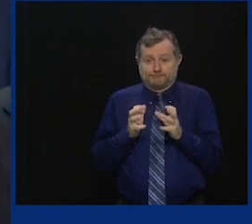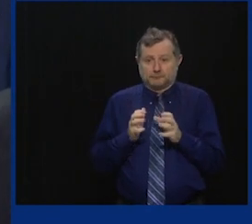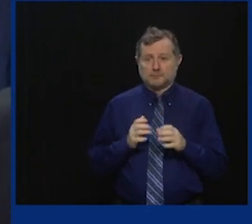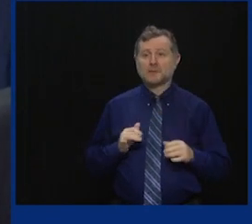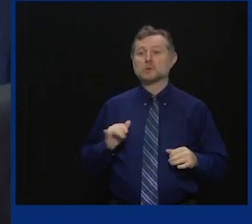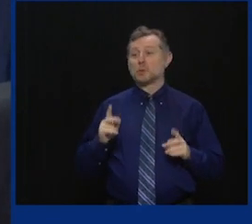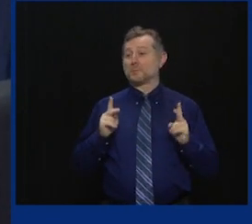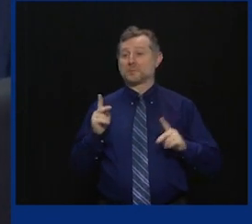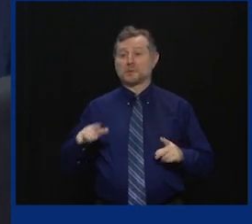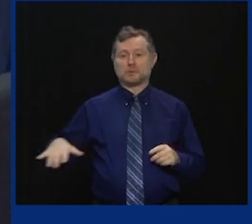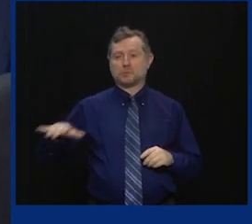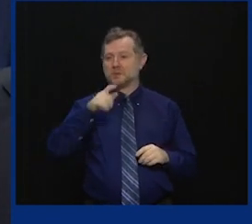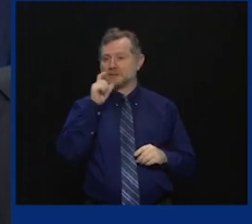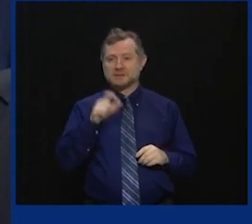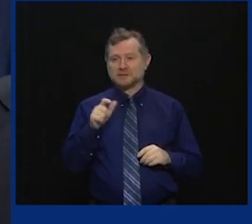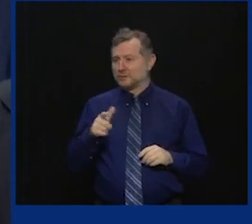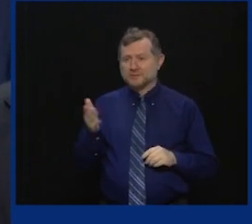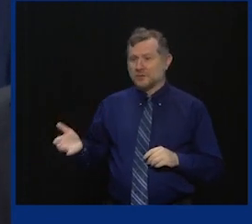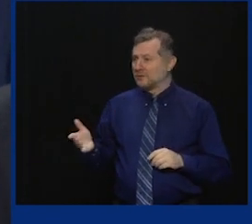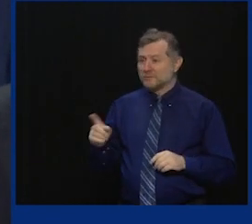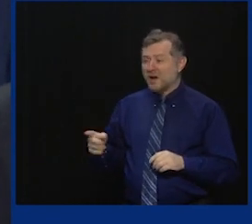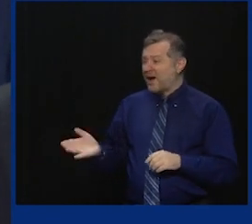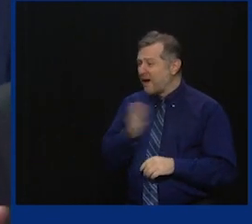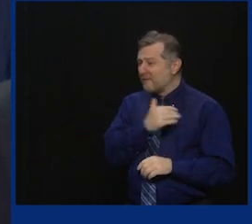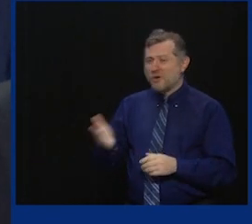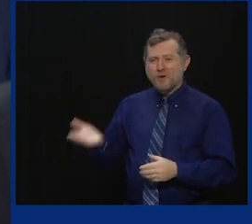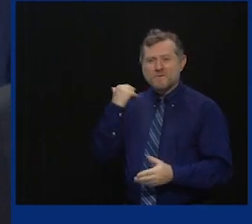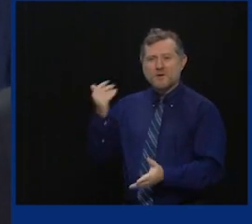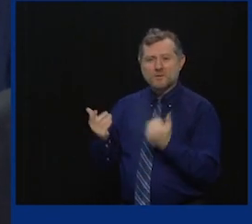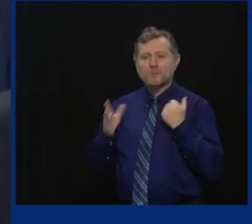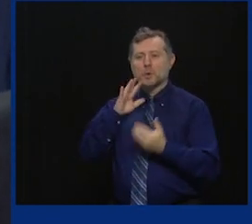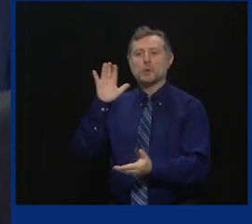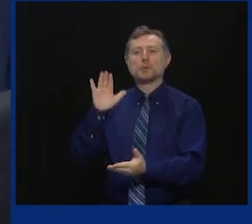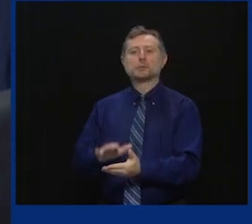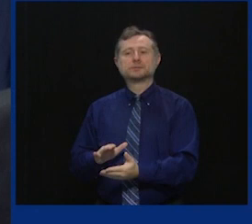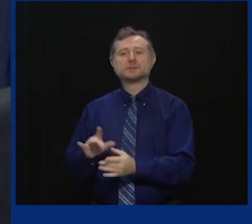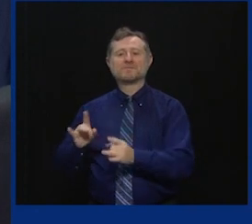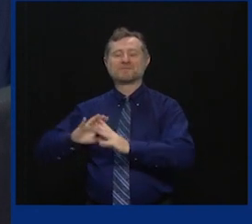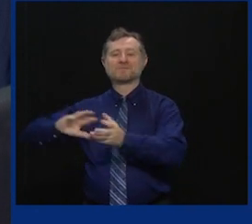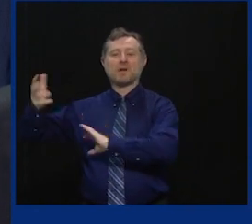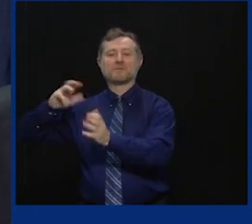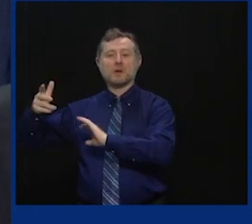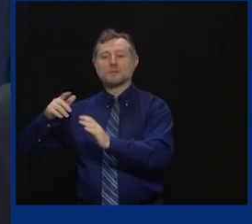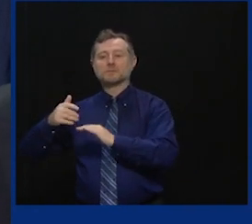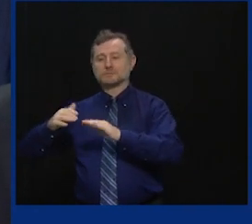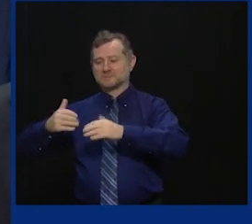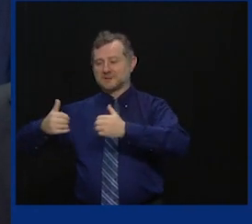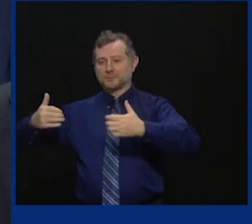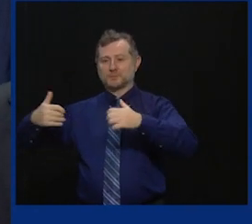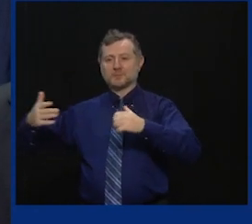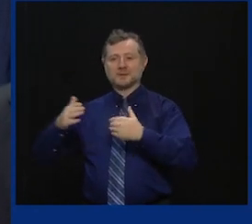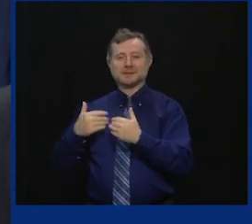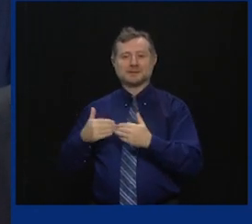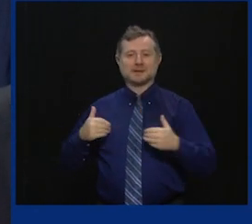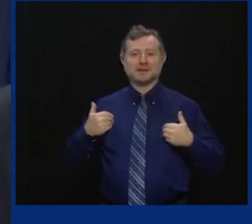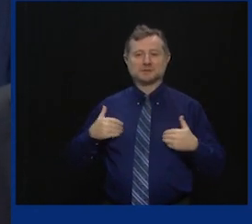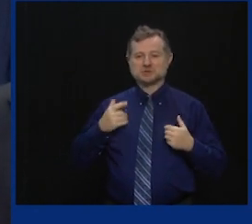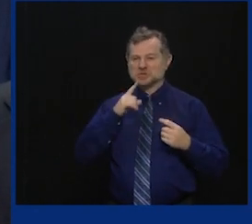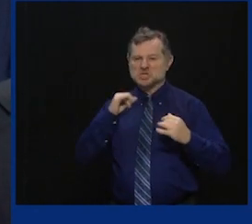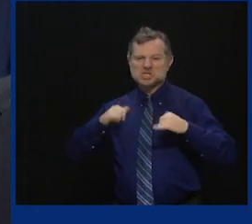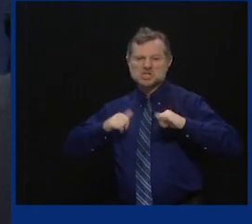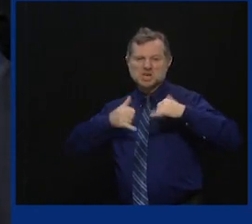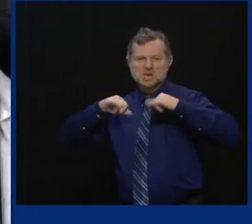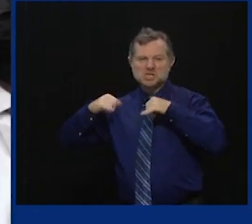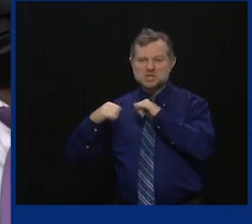we'll be able to reduce the violence by separating the younger people who have been actively engaged in the violence. That